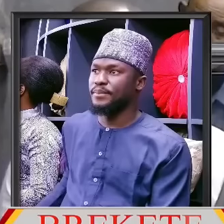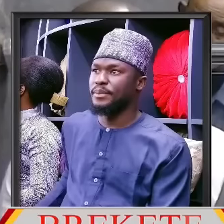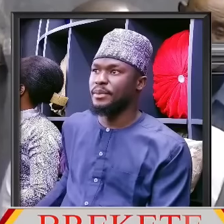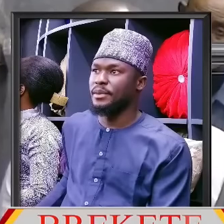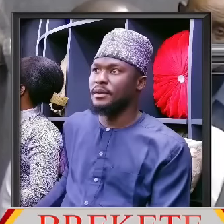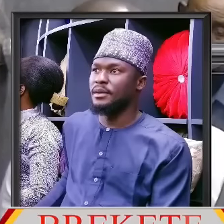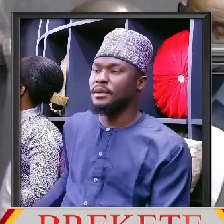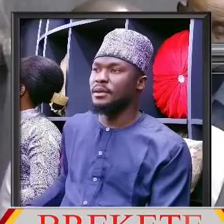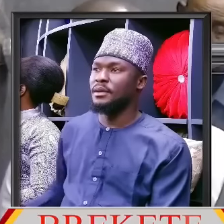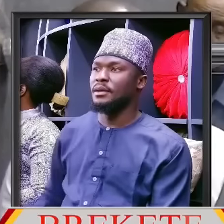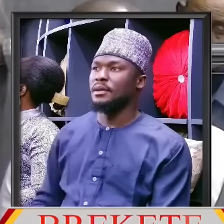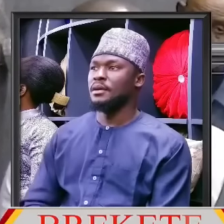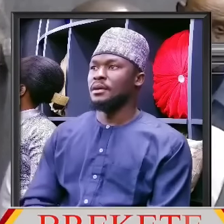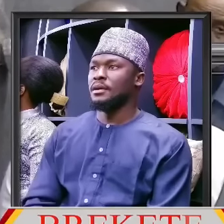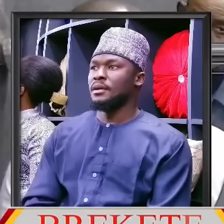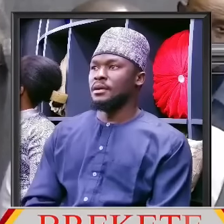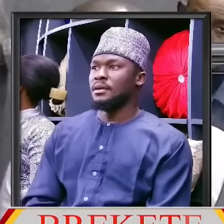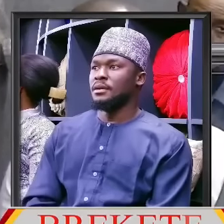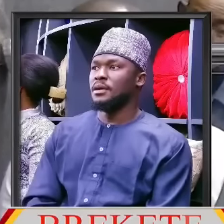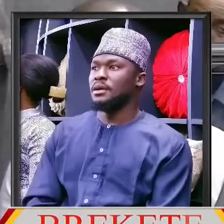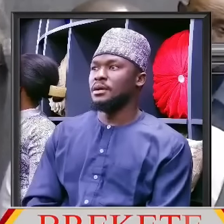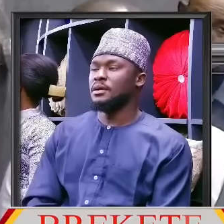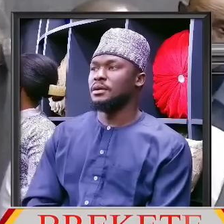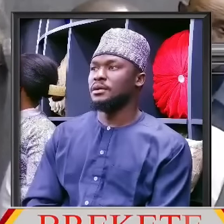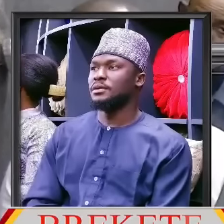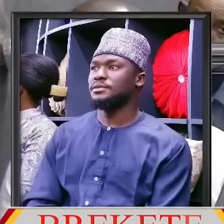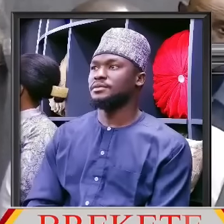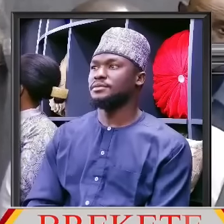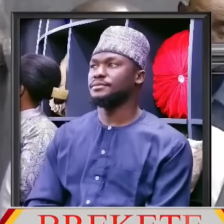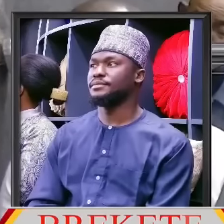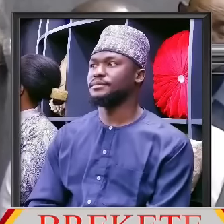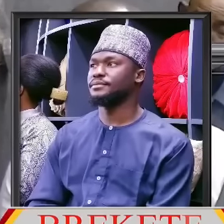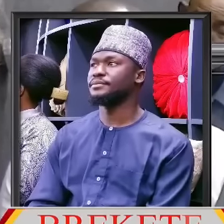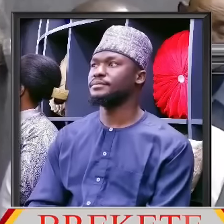Okay, it has been good speaking with you,